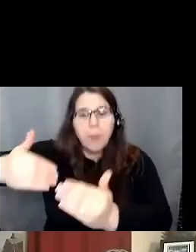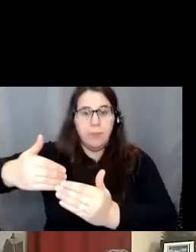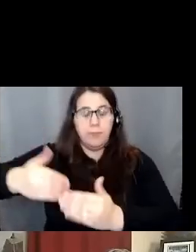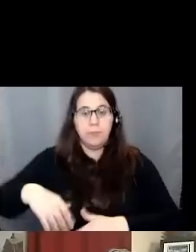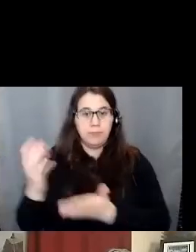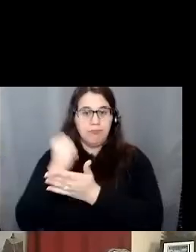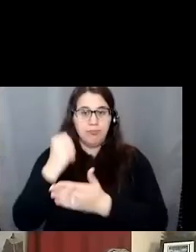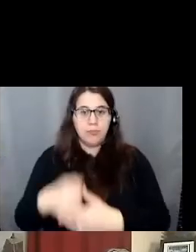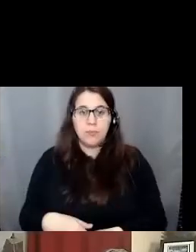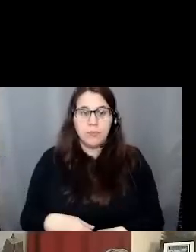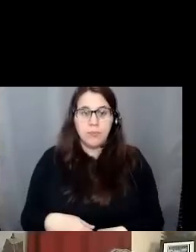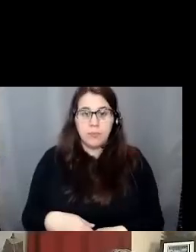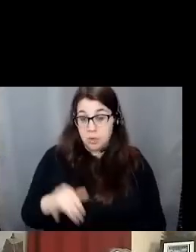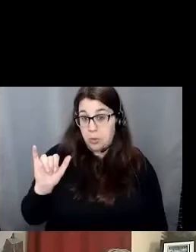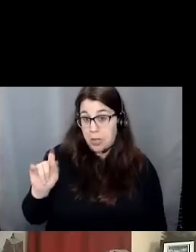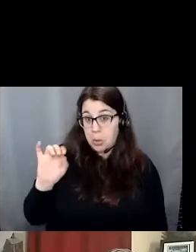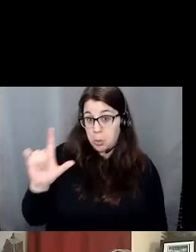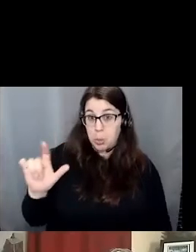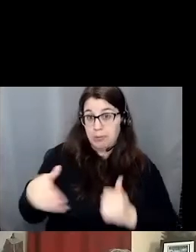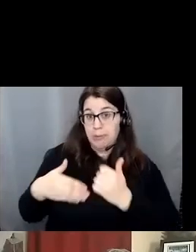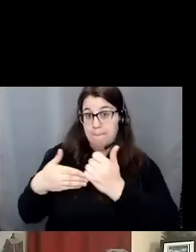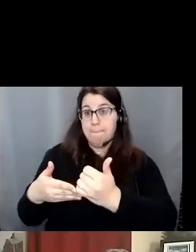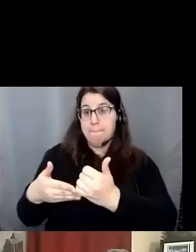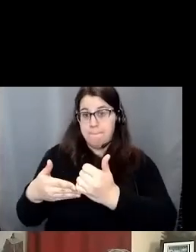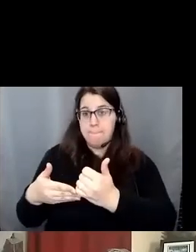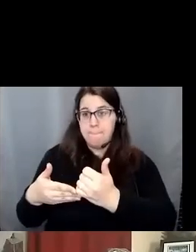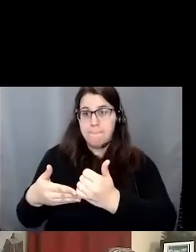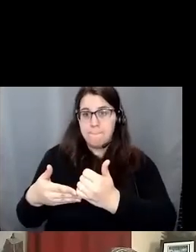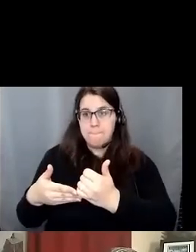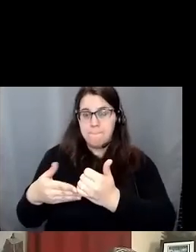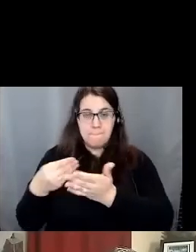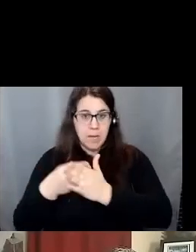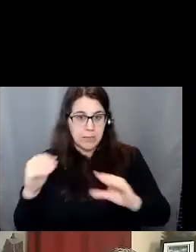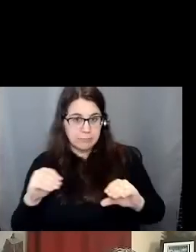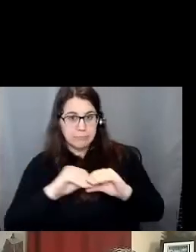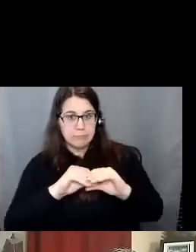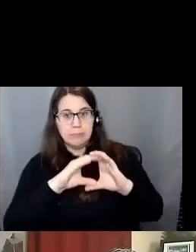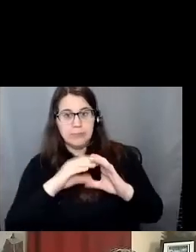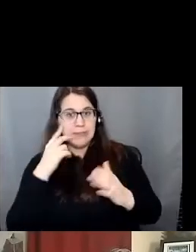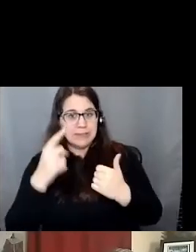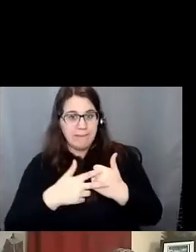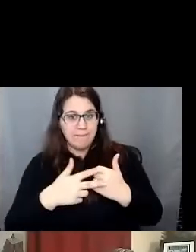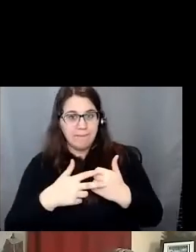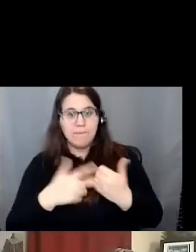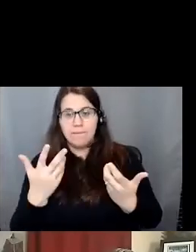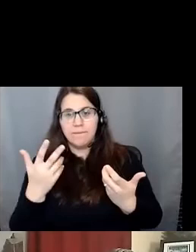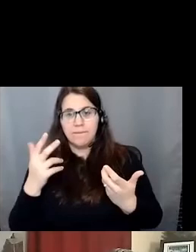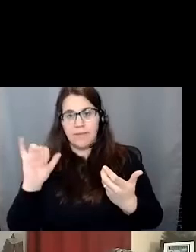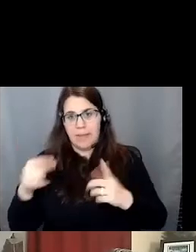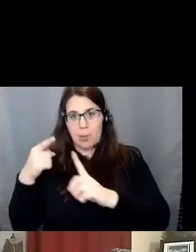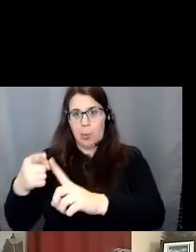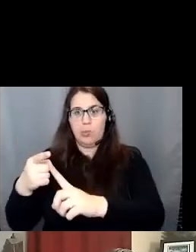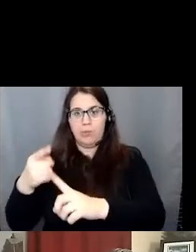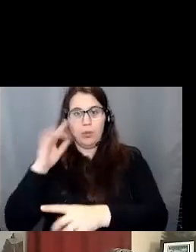be helpful in, encouraging somebody to put money in here and save, that tool is an option.